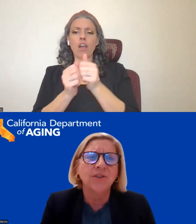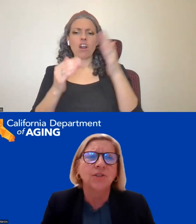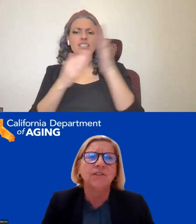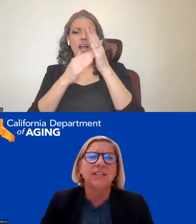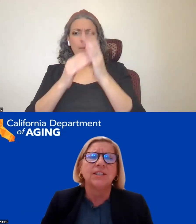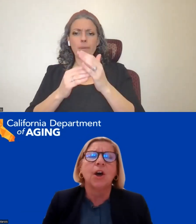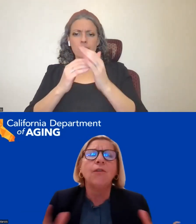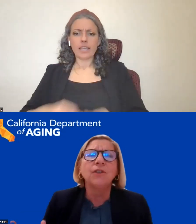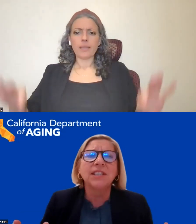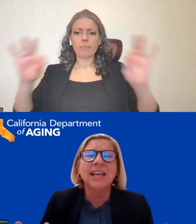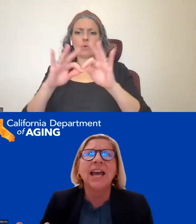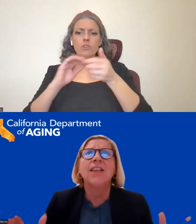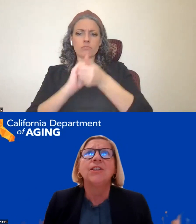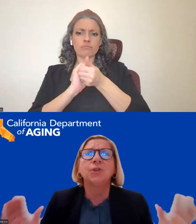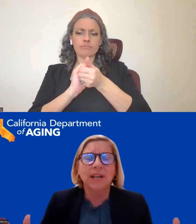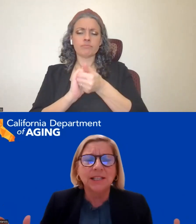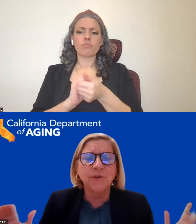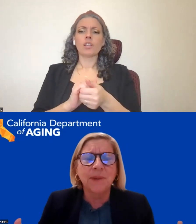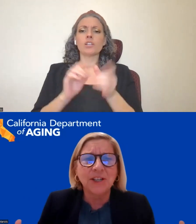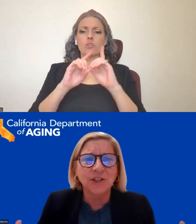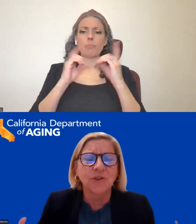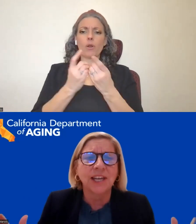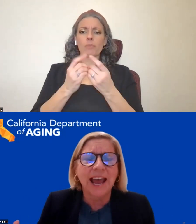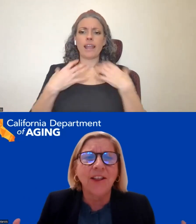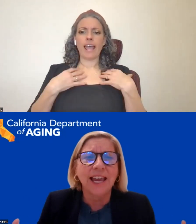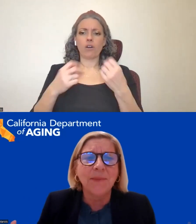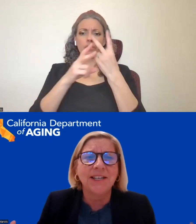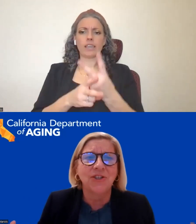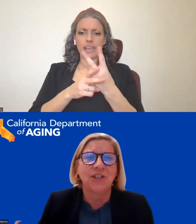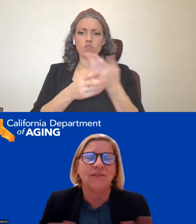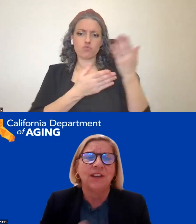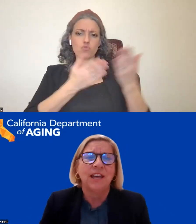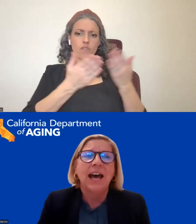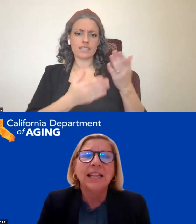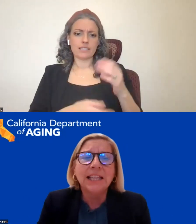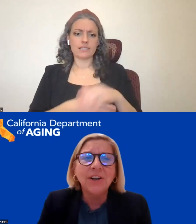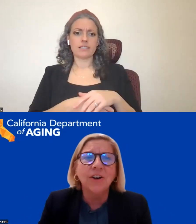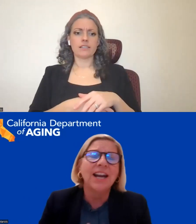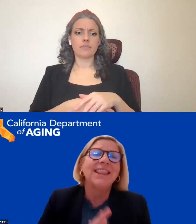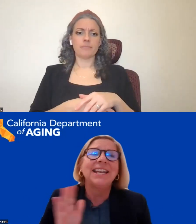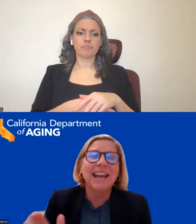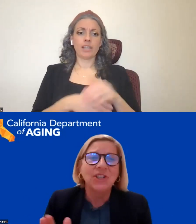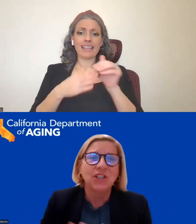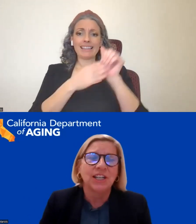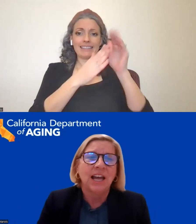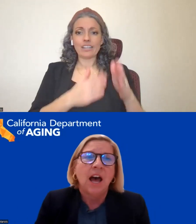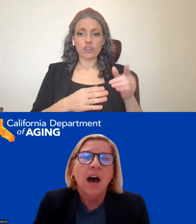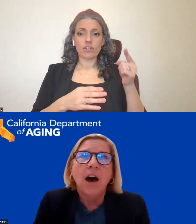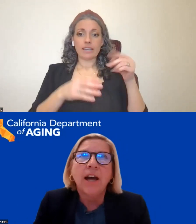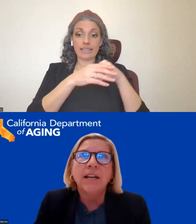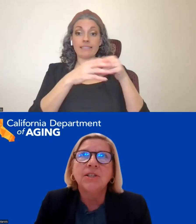of Healthcare Services, overseeing the transformational CalAIM initiative, a leader in the